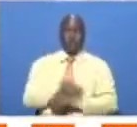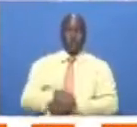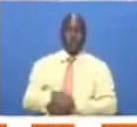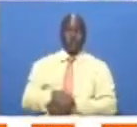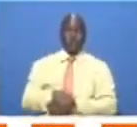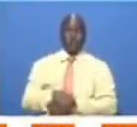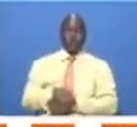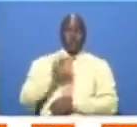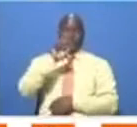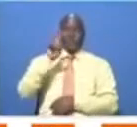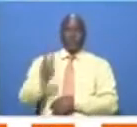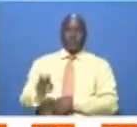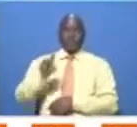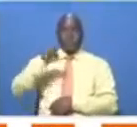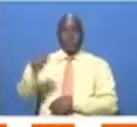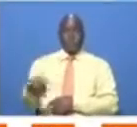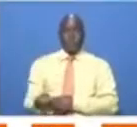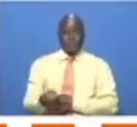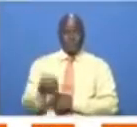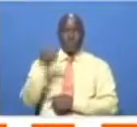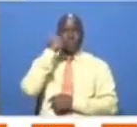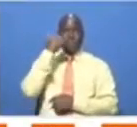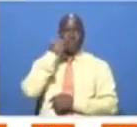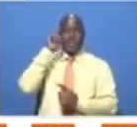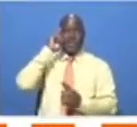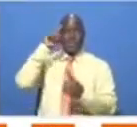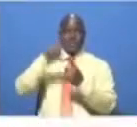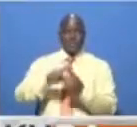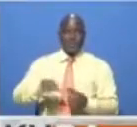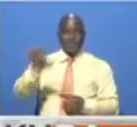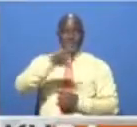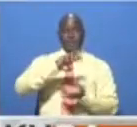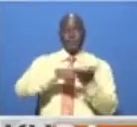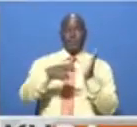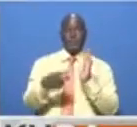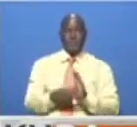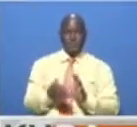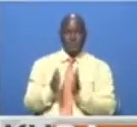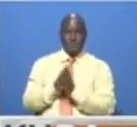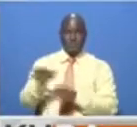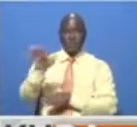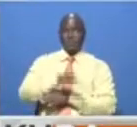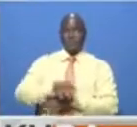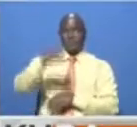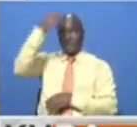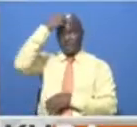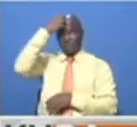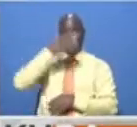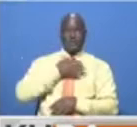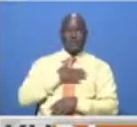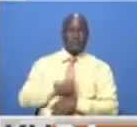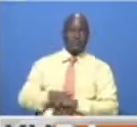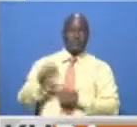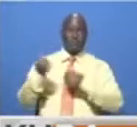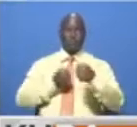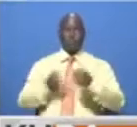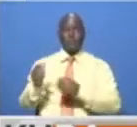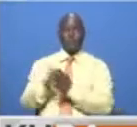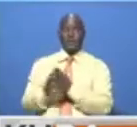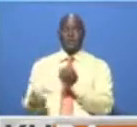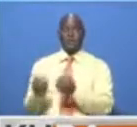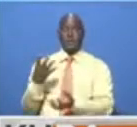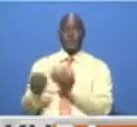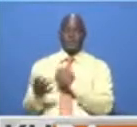At least 32,000 patients are targeted in this project in areas such as Lamu, Samburu, Homa Bay and